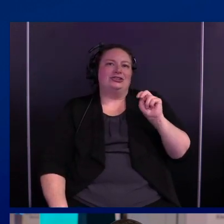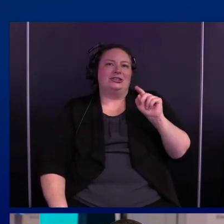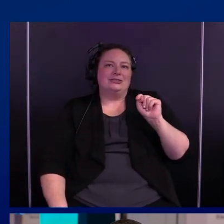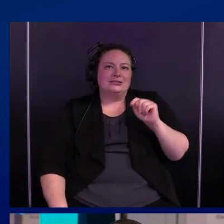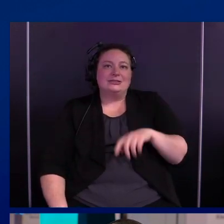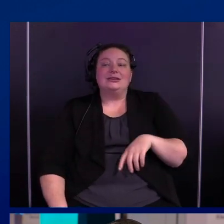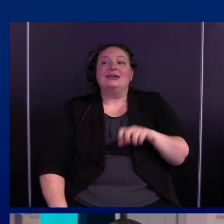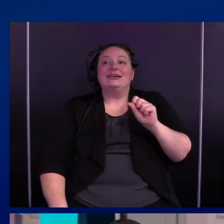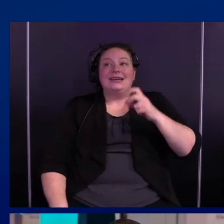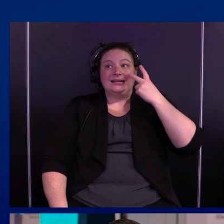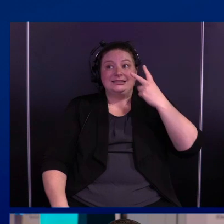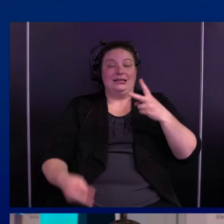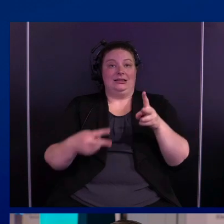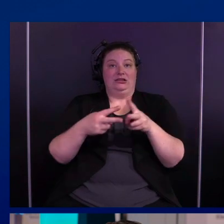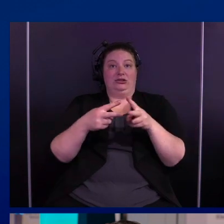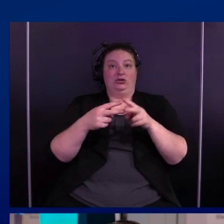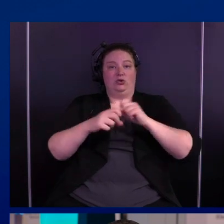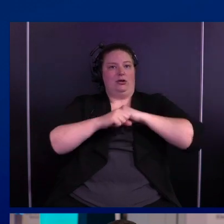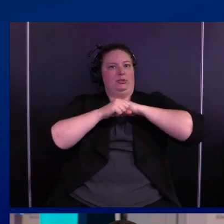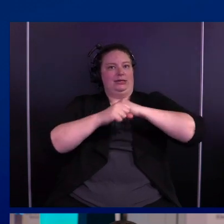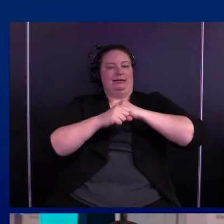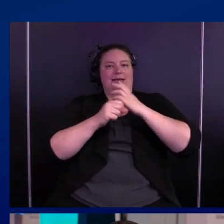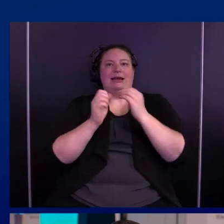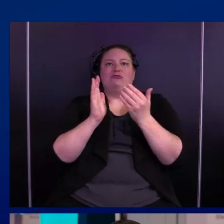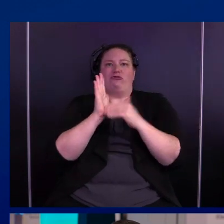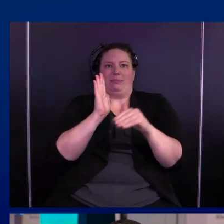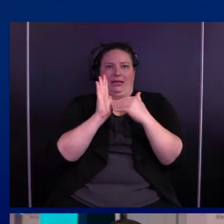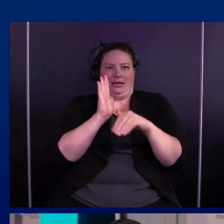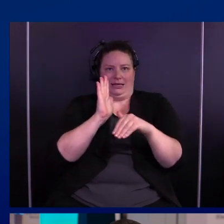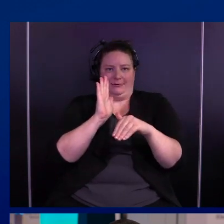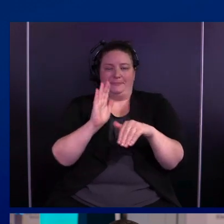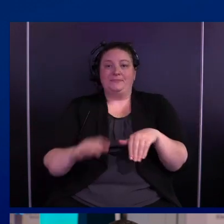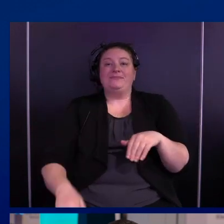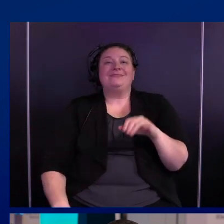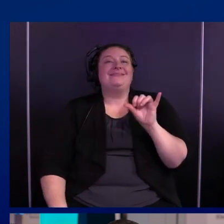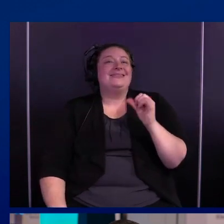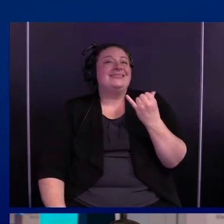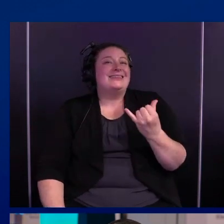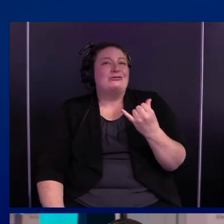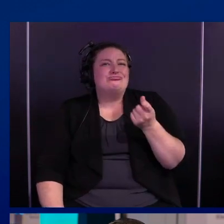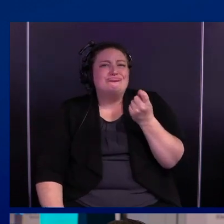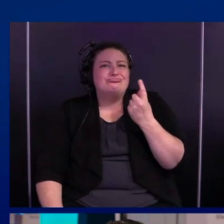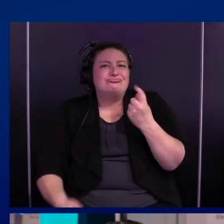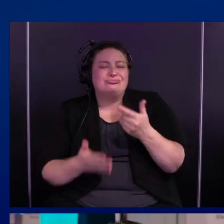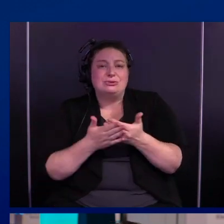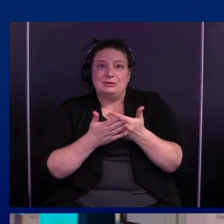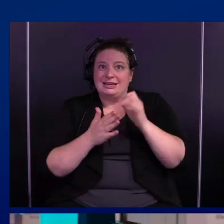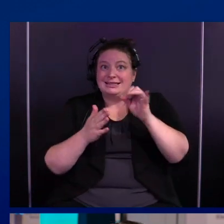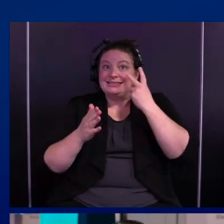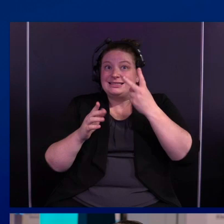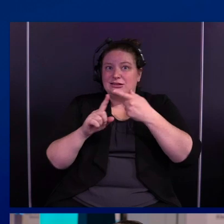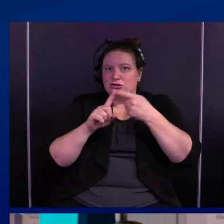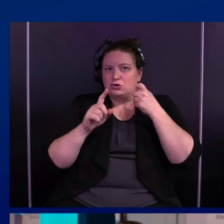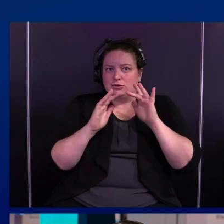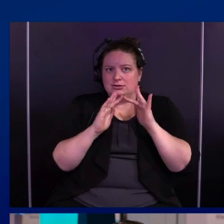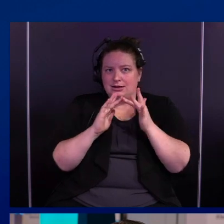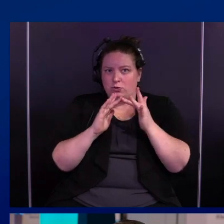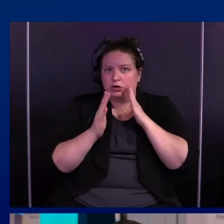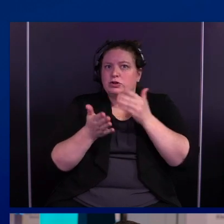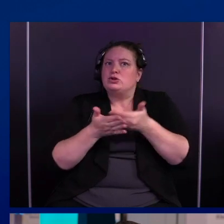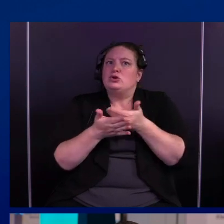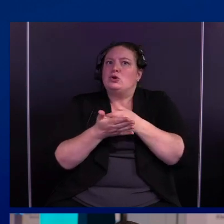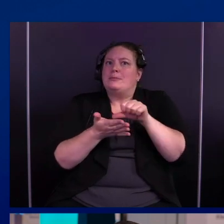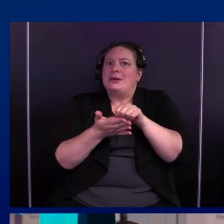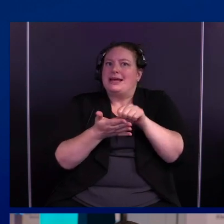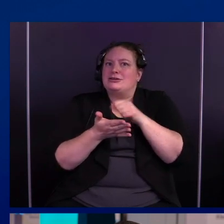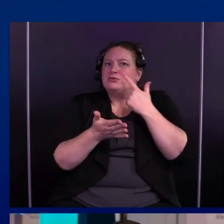two instances are protected and replicating. Now, the new thing here, you can see the source networks. This is the new page that we've added in